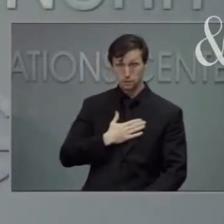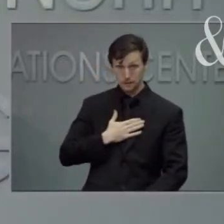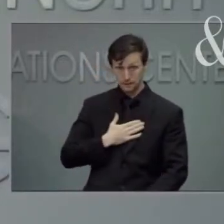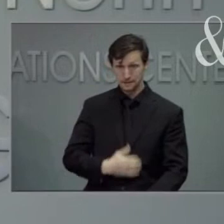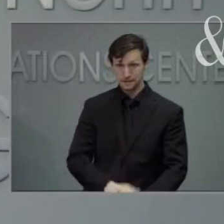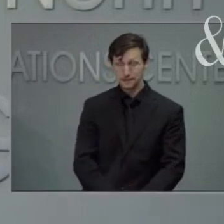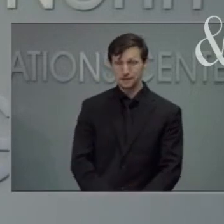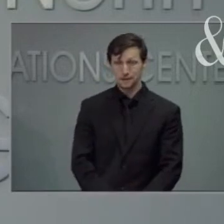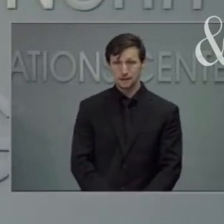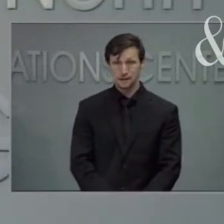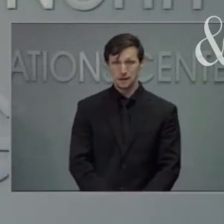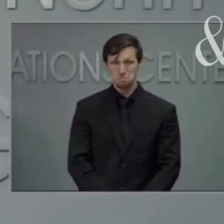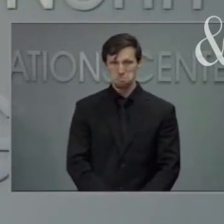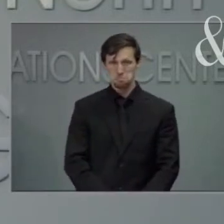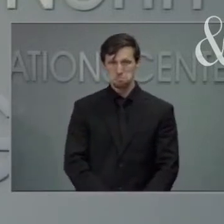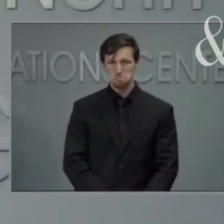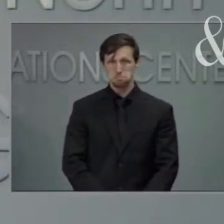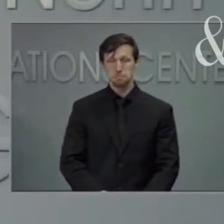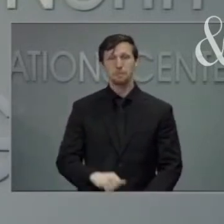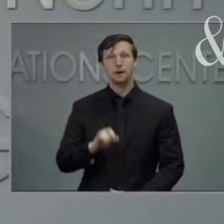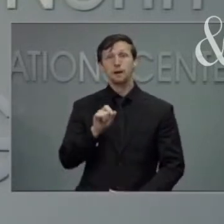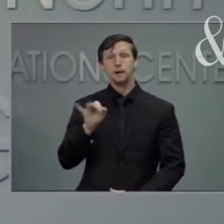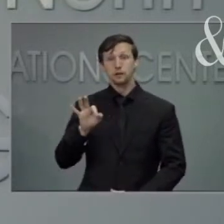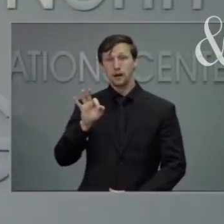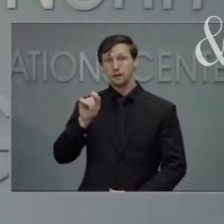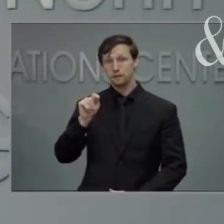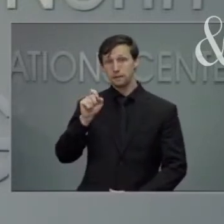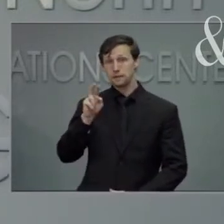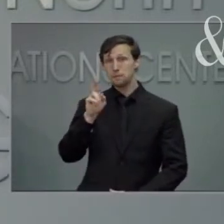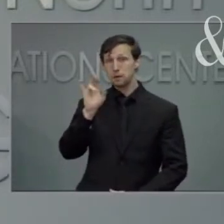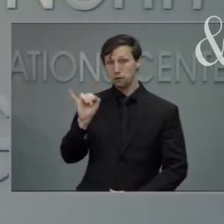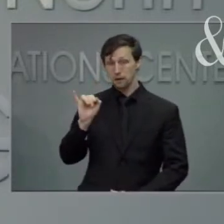Our next question is from Jeff Tabiri with WUNC.